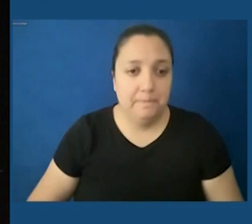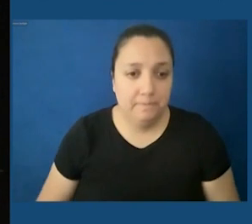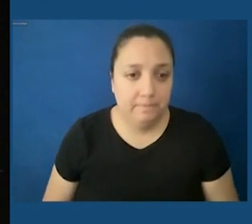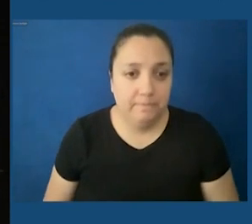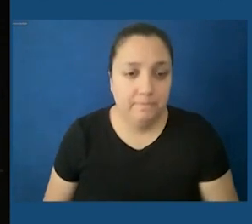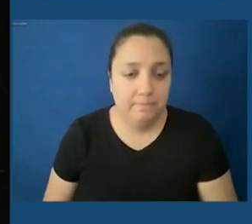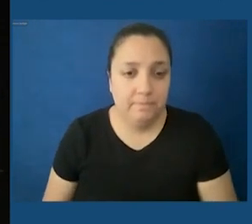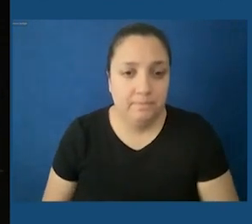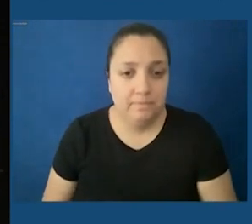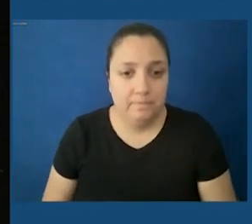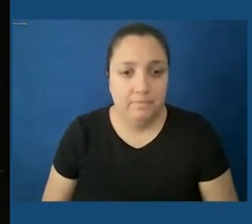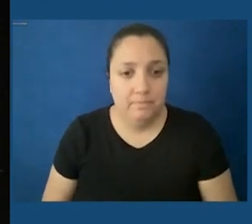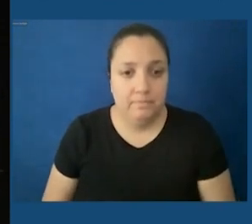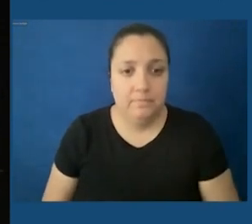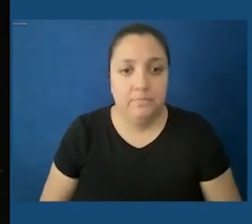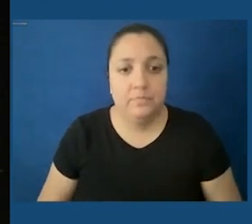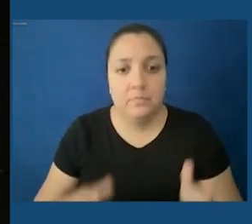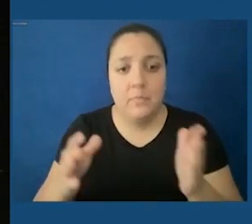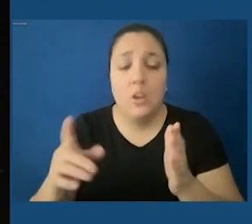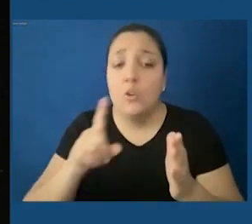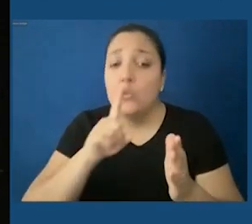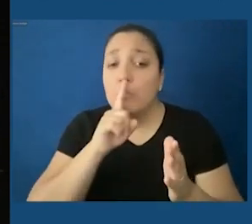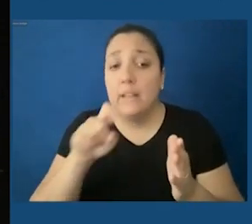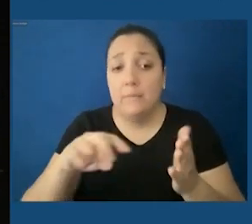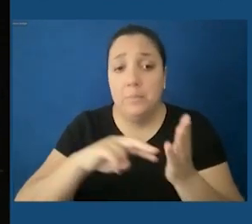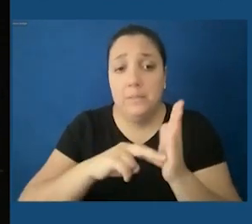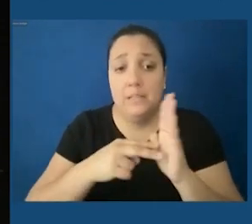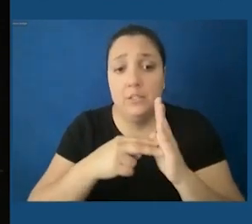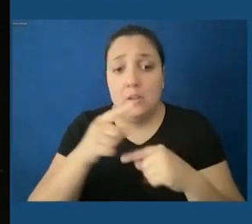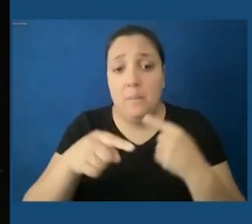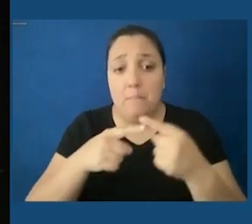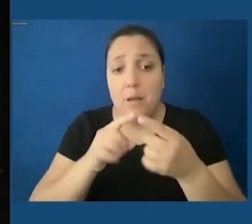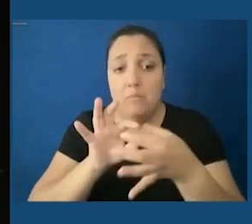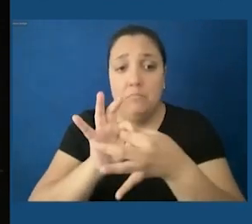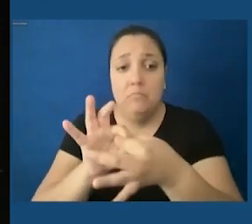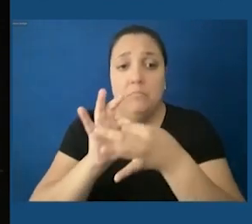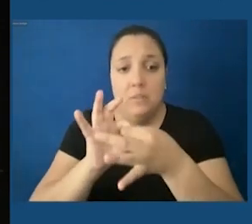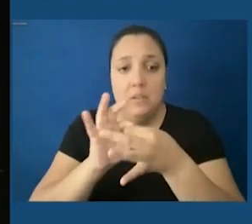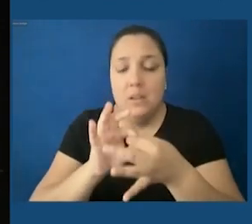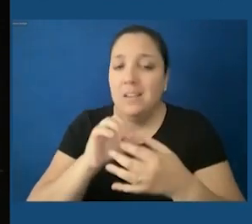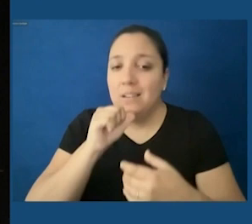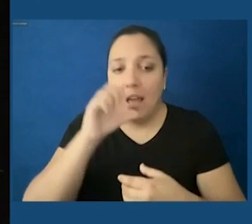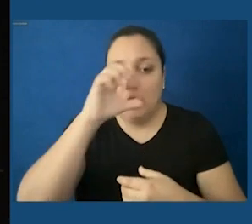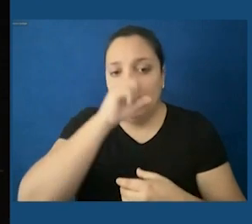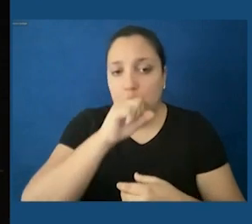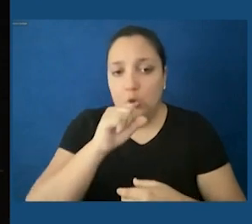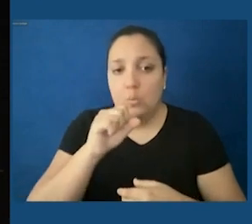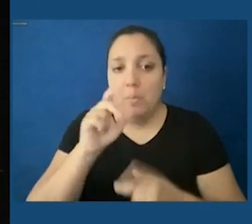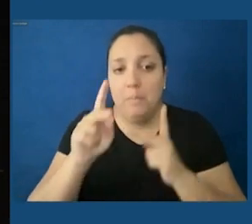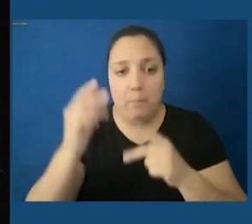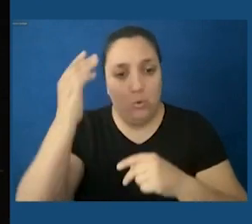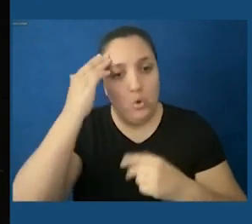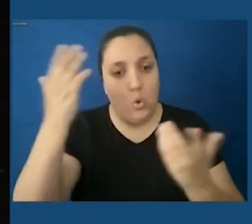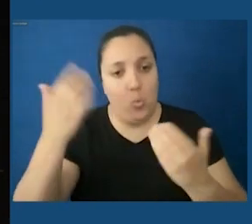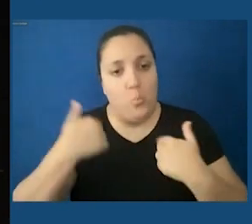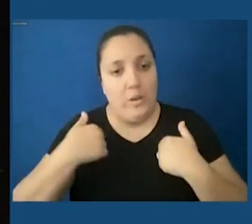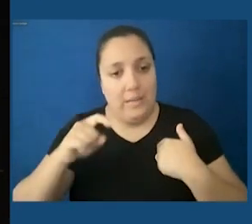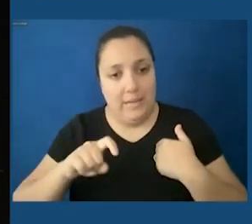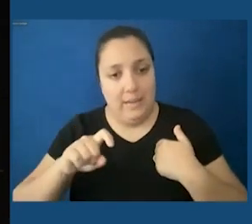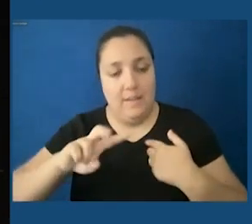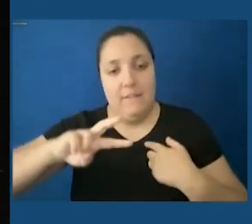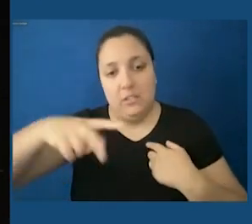I think we have to be very intentional about relationship building and not assume other people know what we need or vice versa. And that's got to be intentional at the community